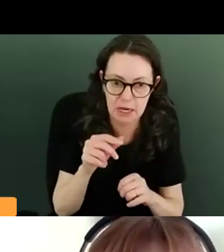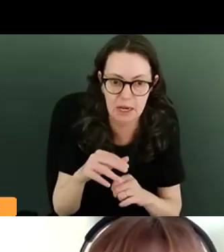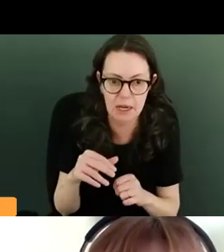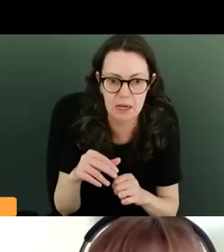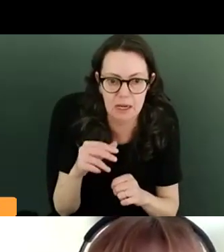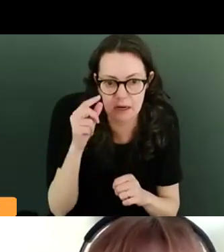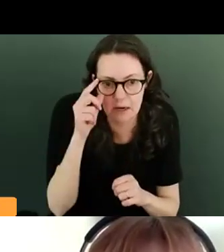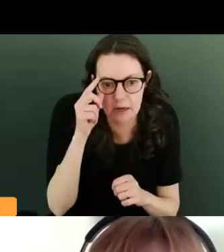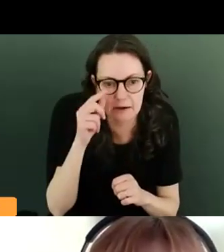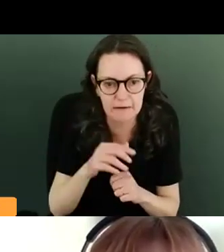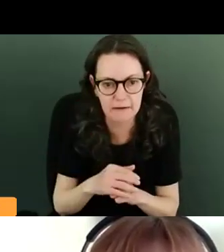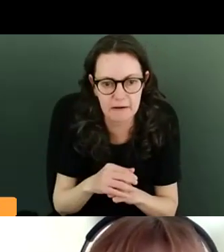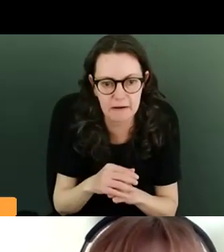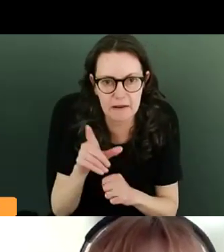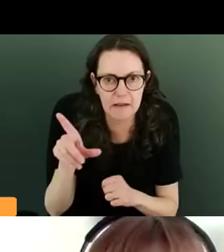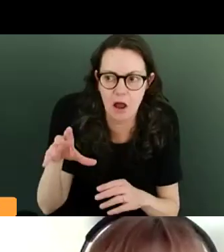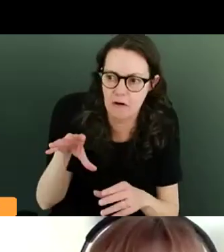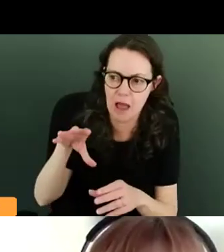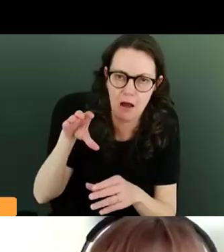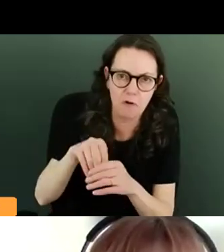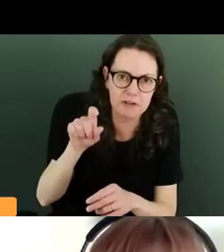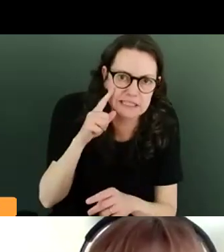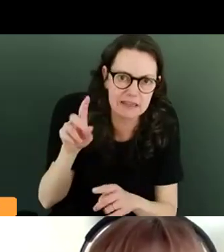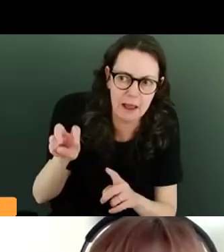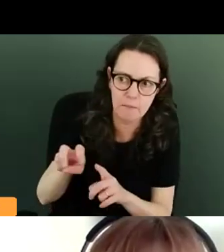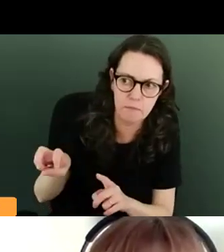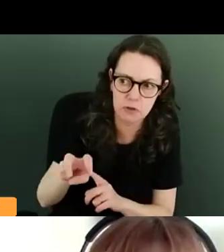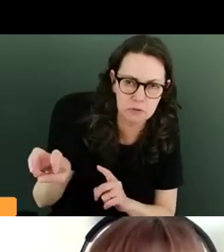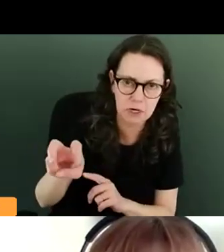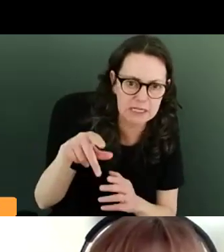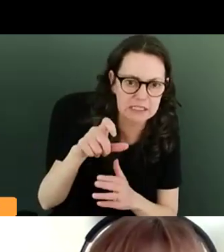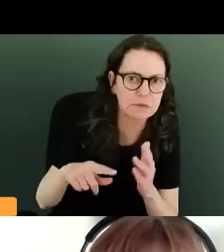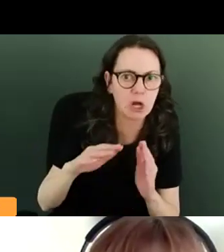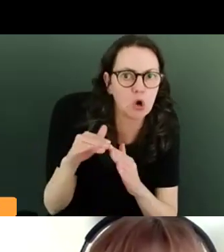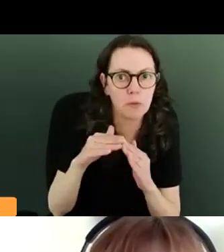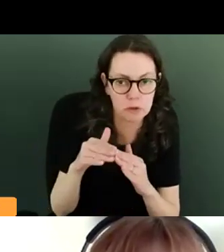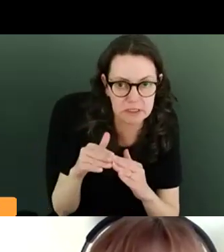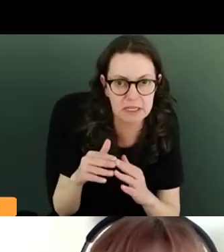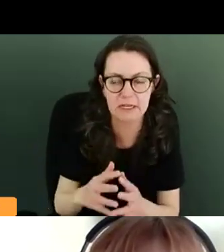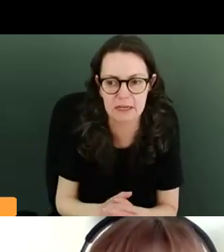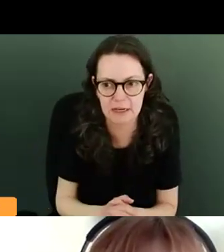their unique path in the disability community.